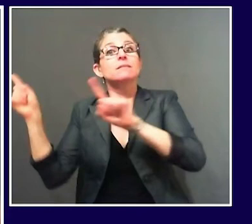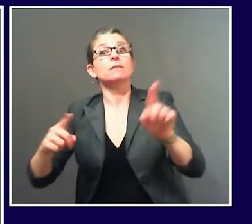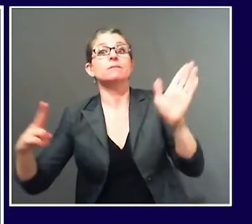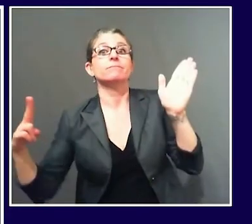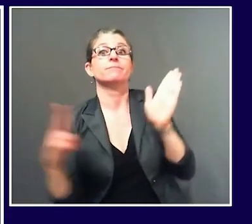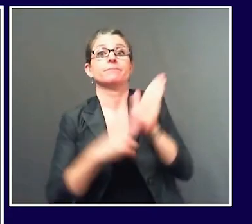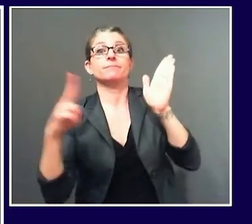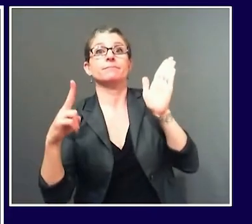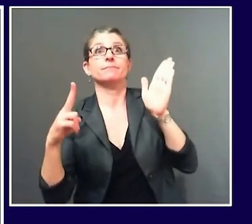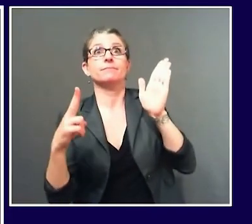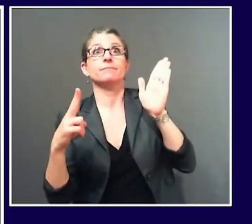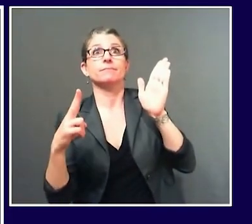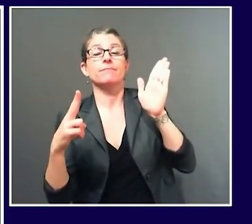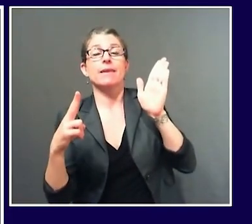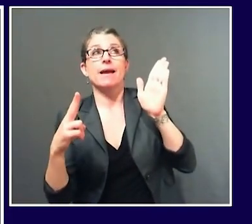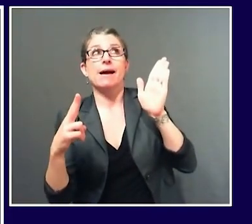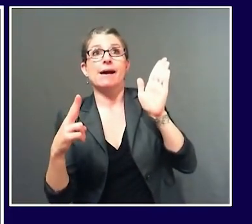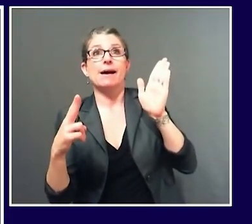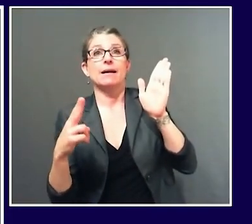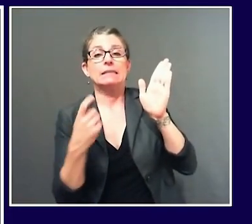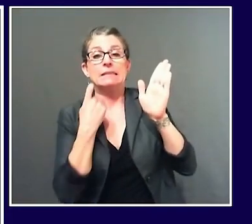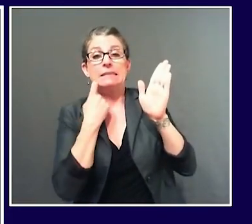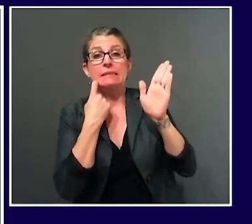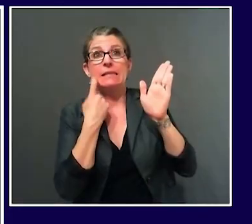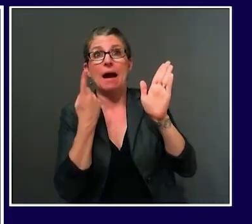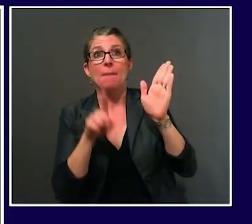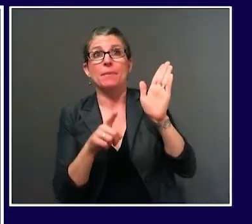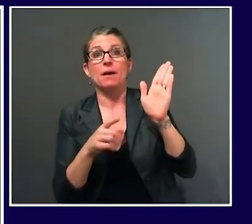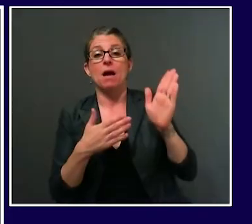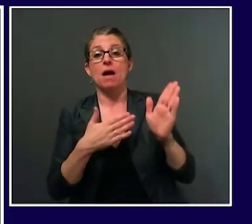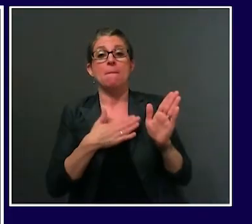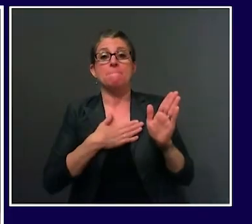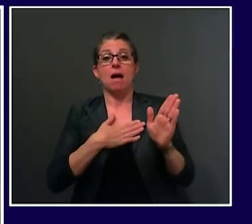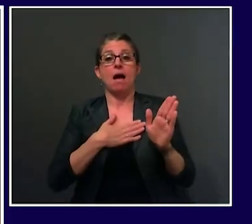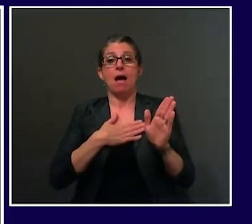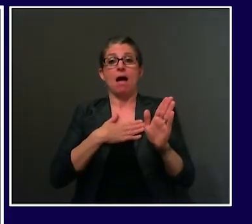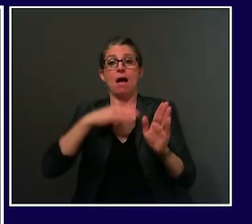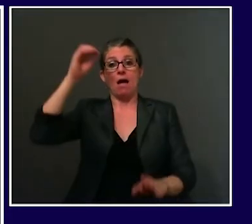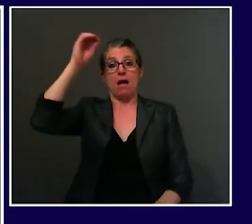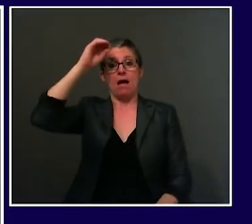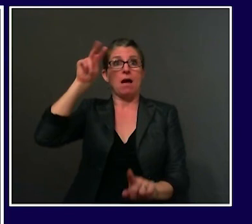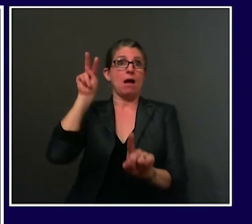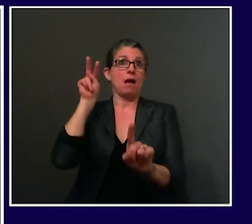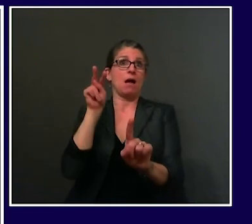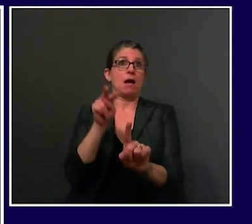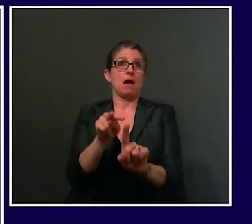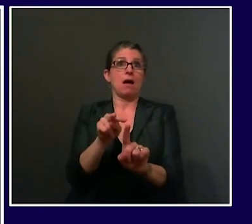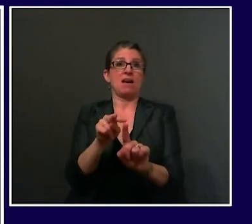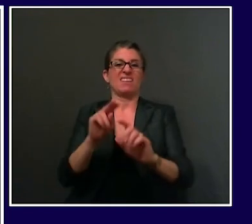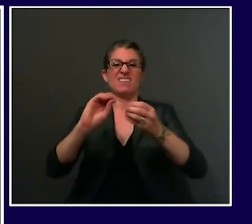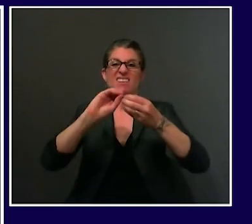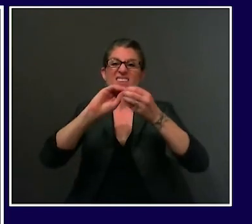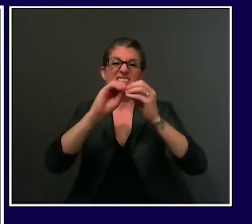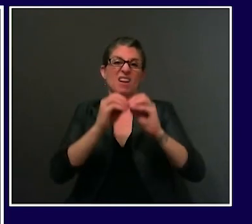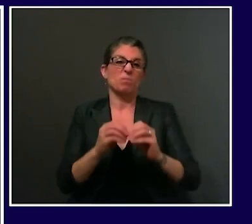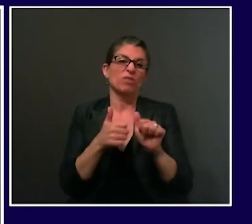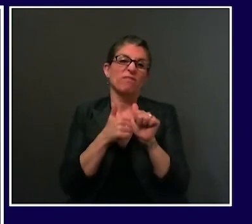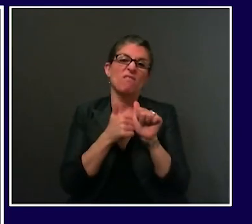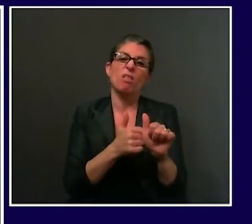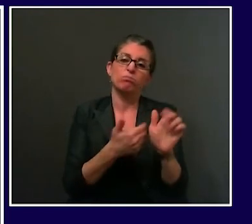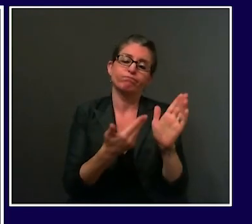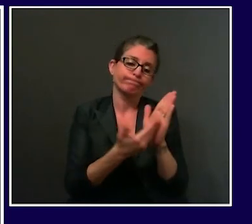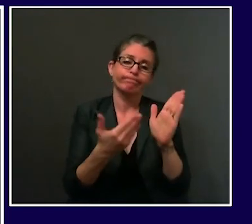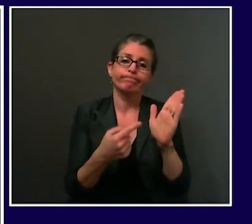think, my view is that it largely speaks for itself. I think the data suggests that based on where we are, this was a prudent set of steps to